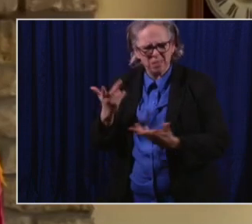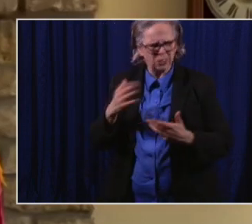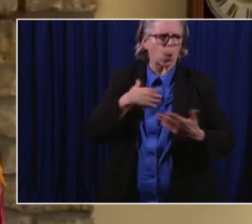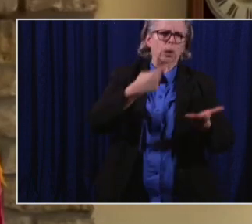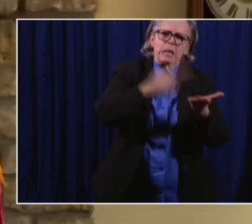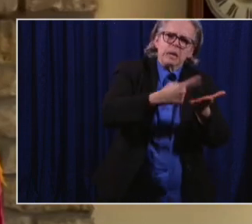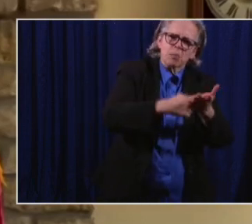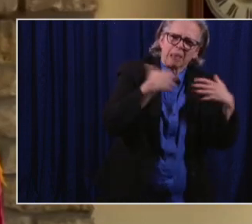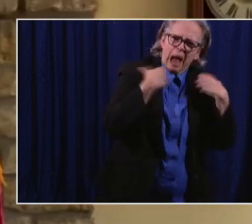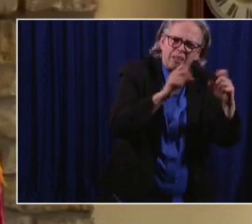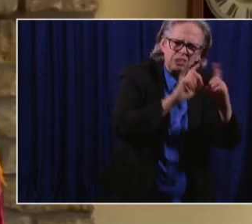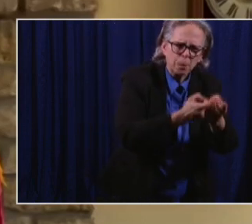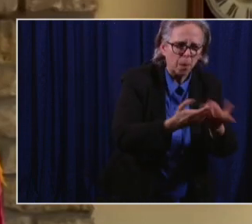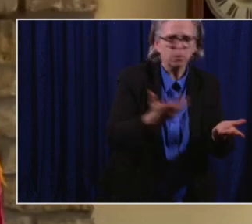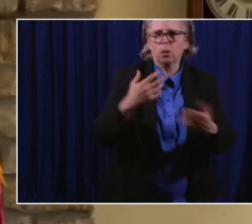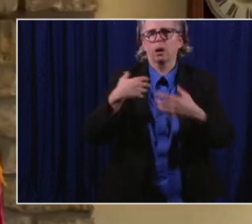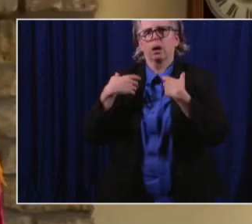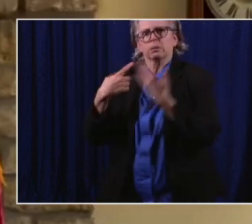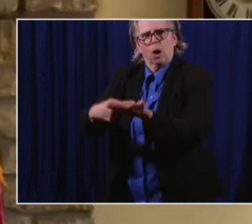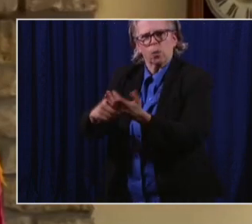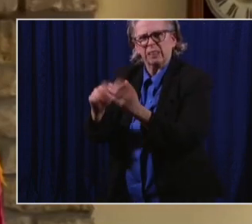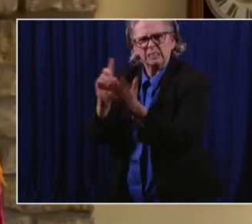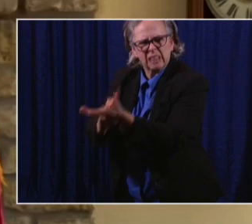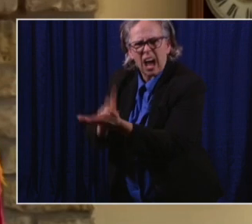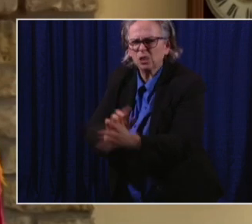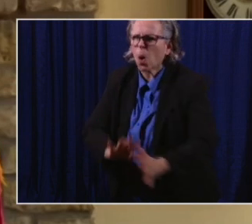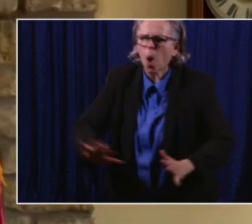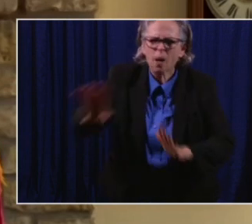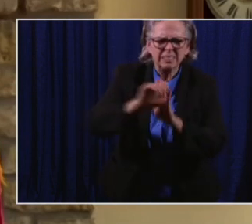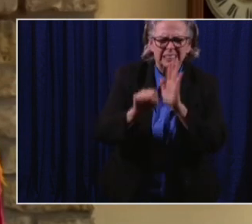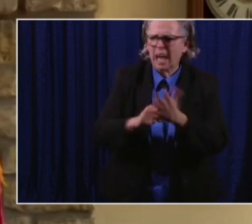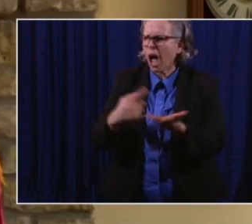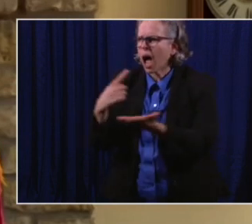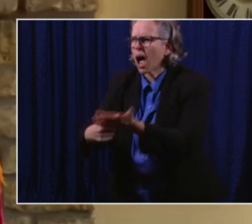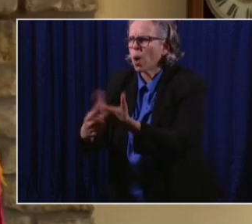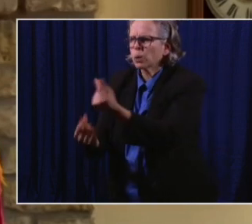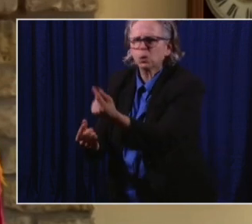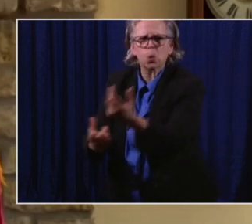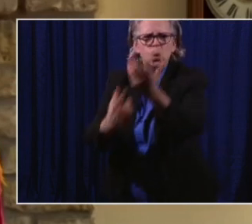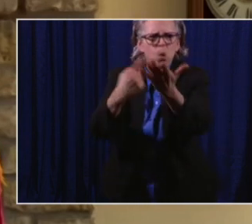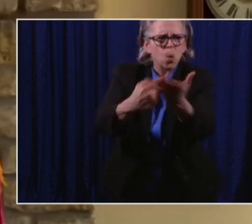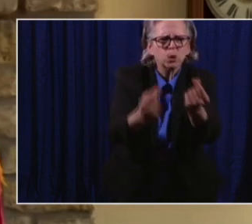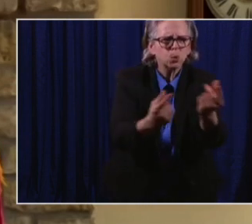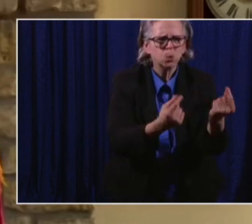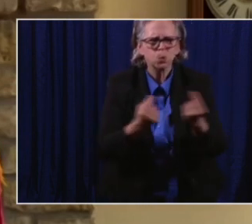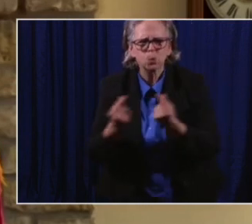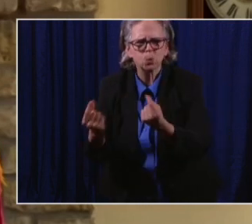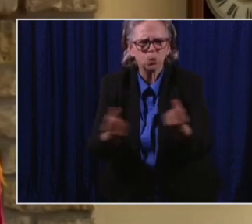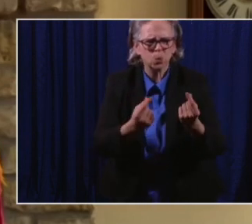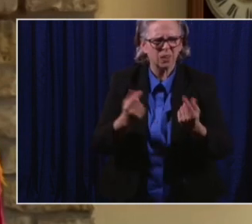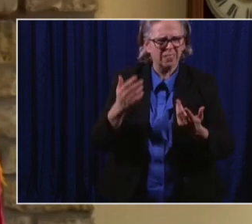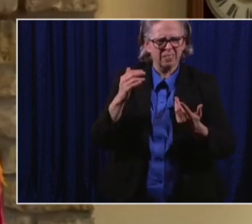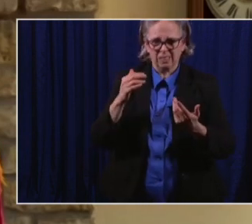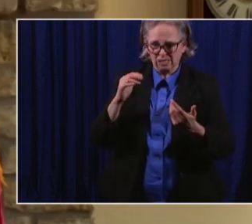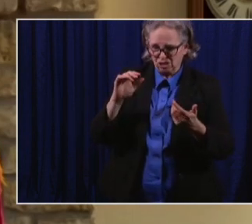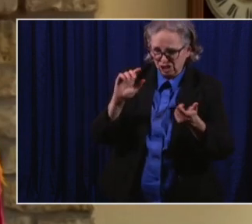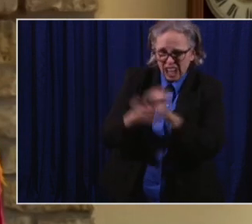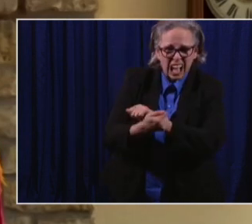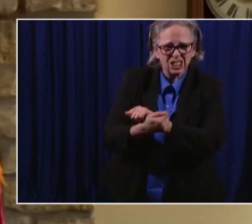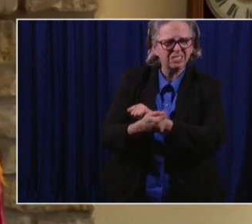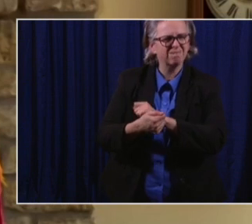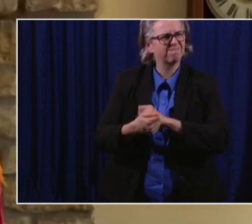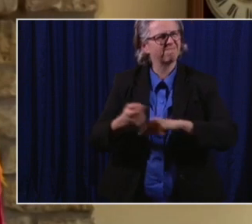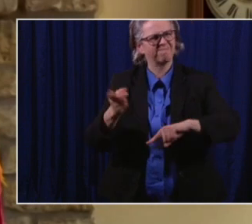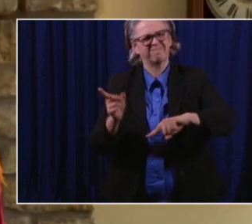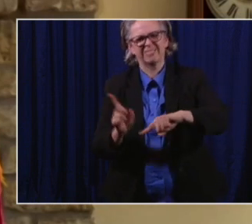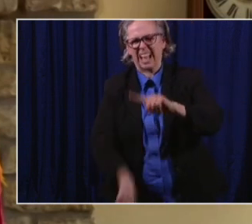main doctors around the state are very reluctant, frankly, to change that guidance unless there's some